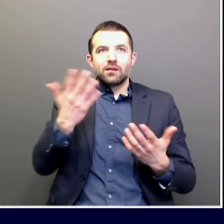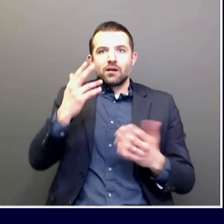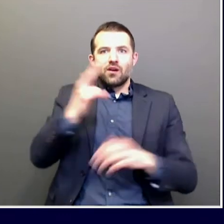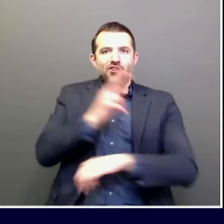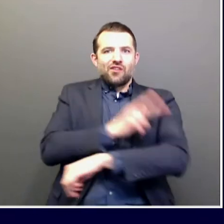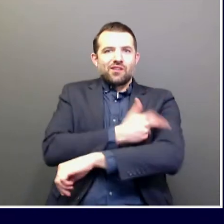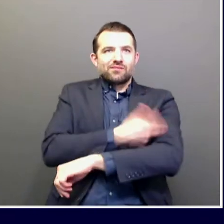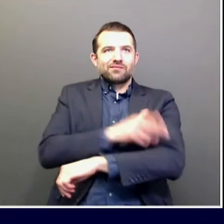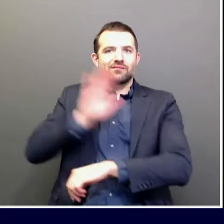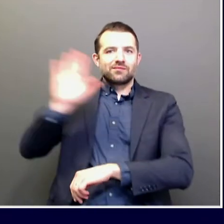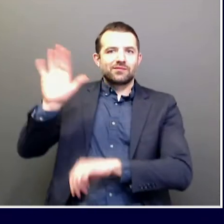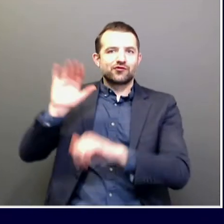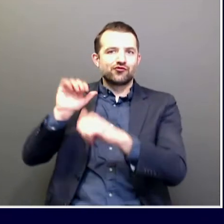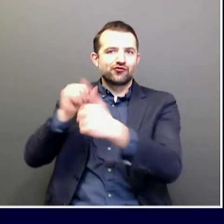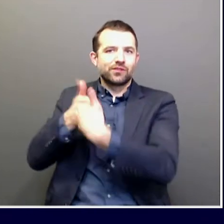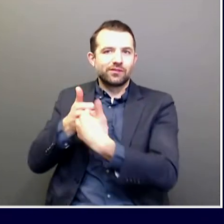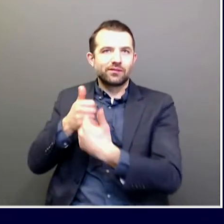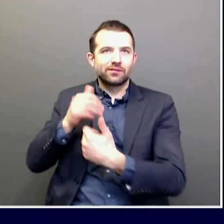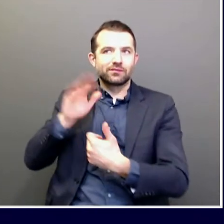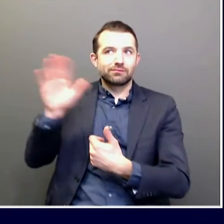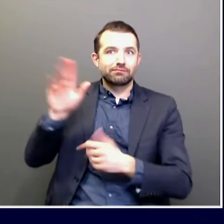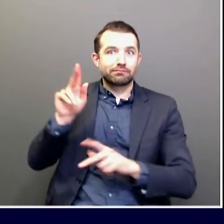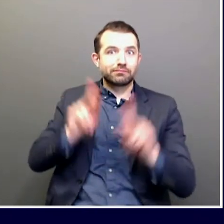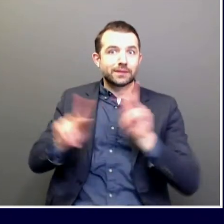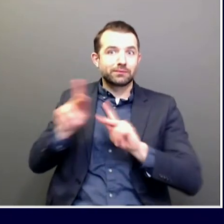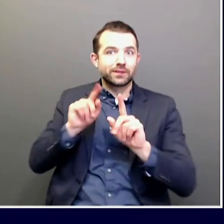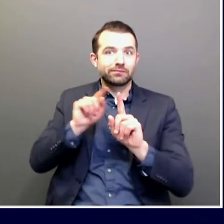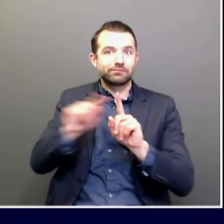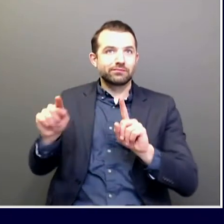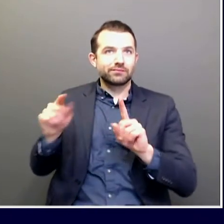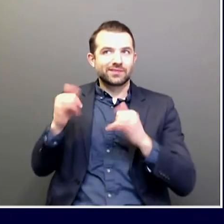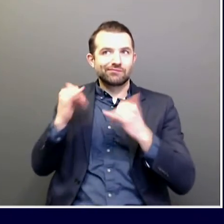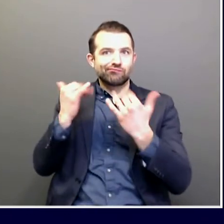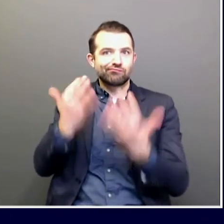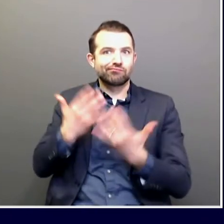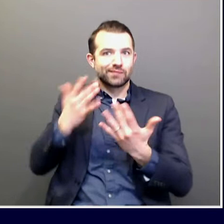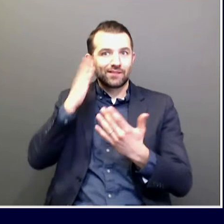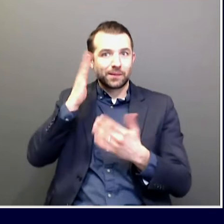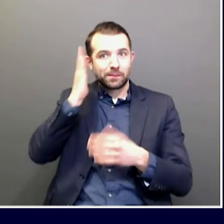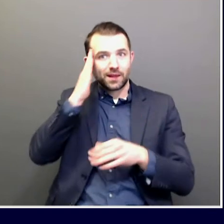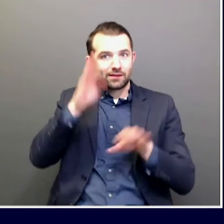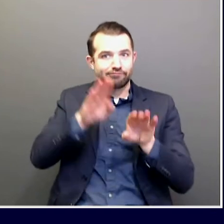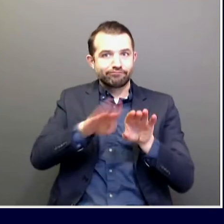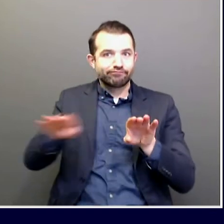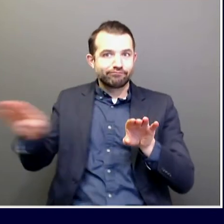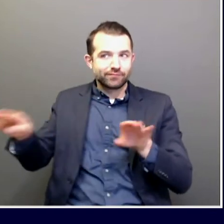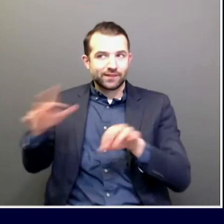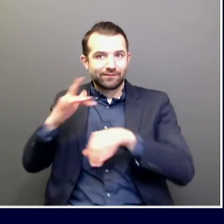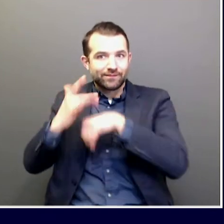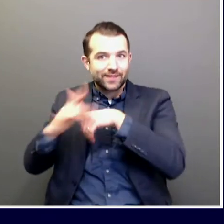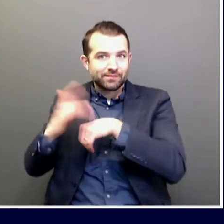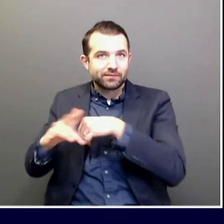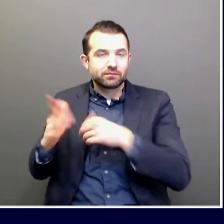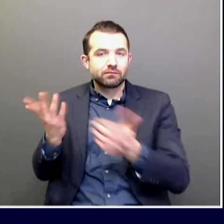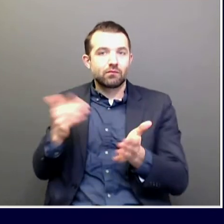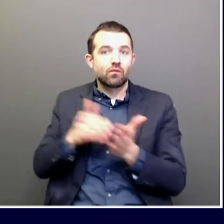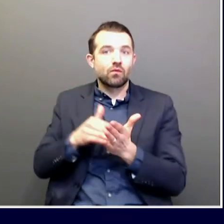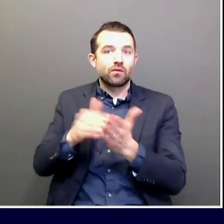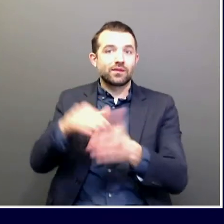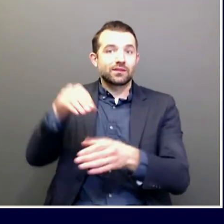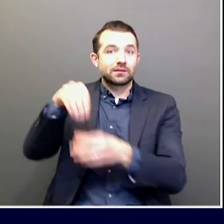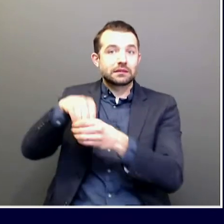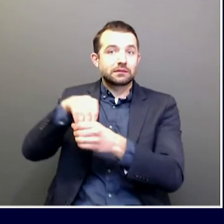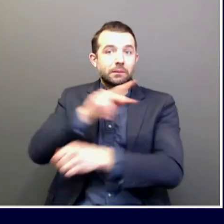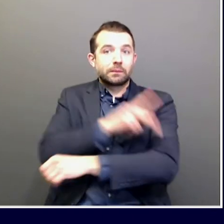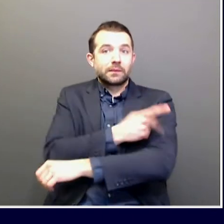right supports. These direct support professionals are those people, the home health aide, the other sorts